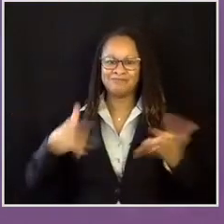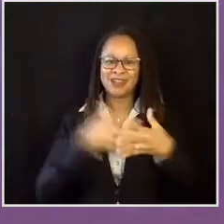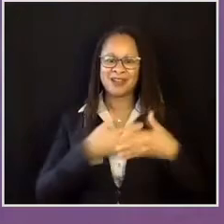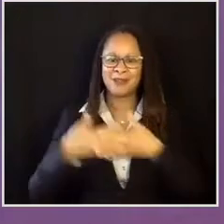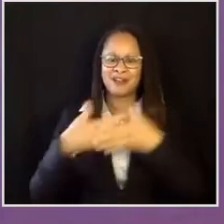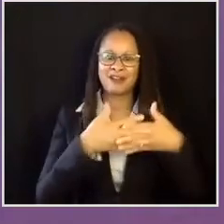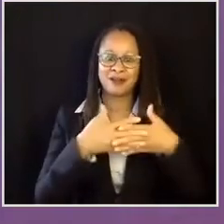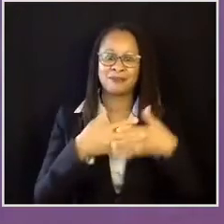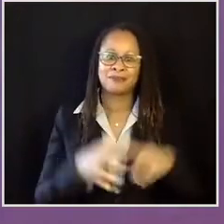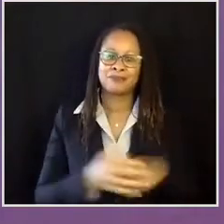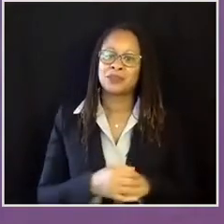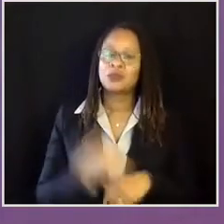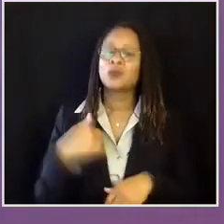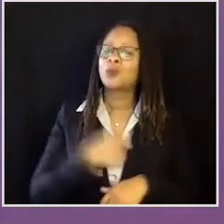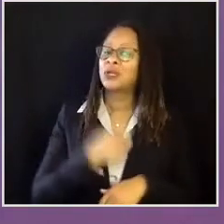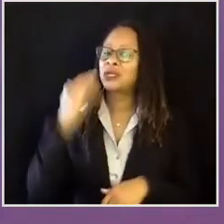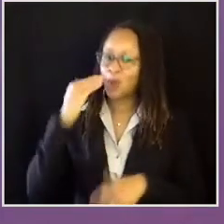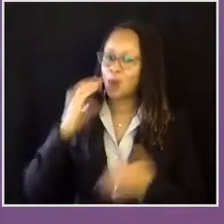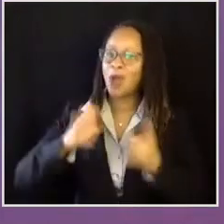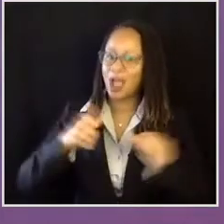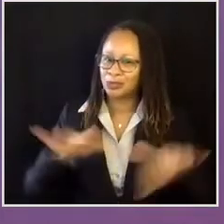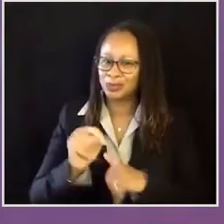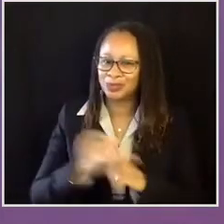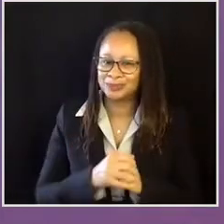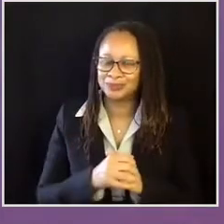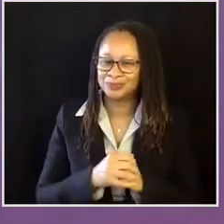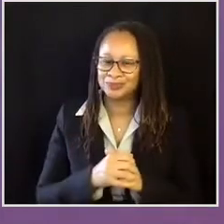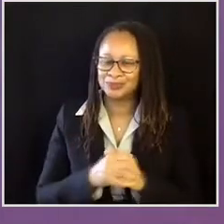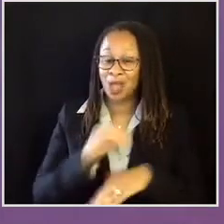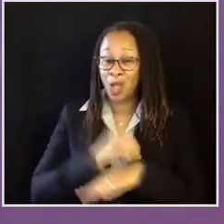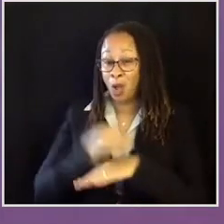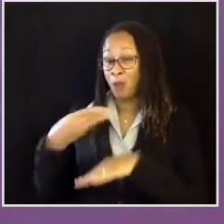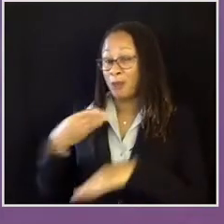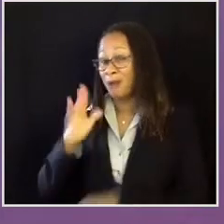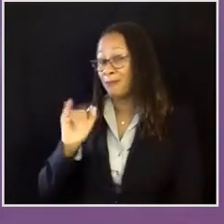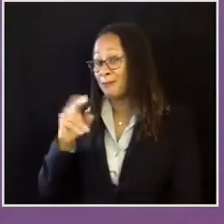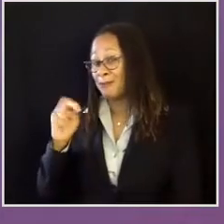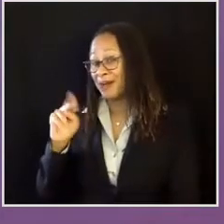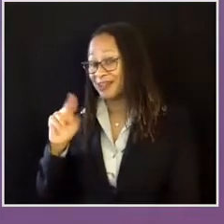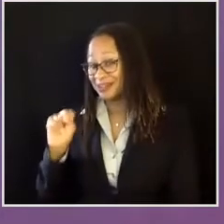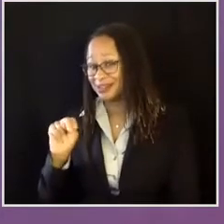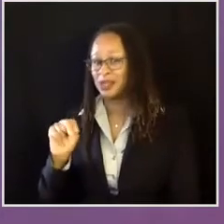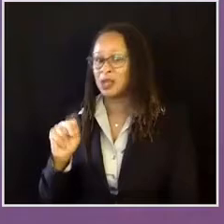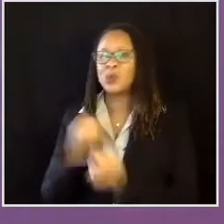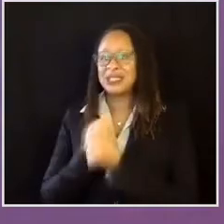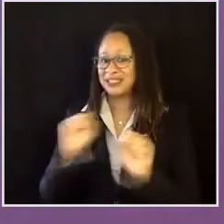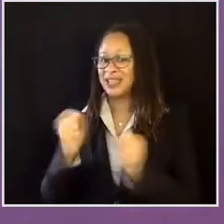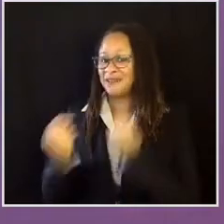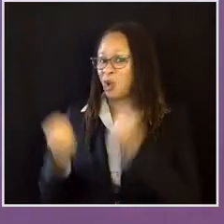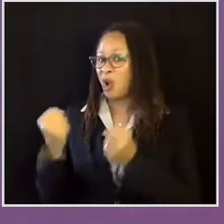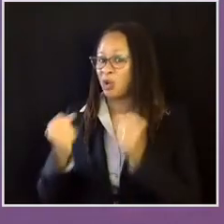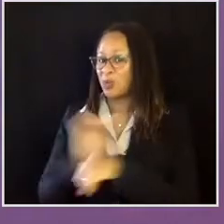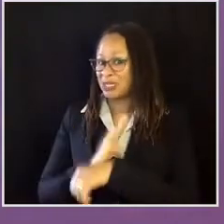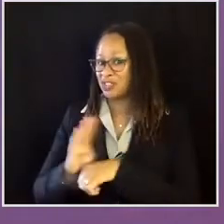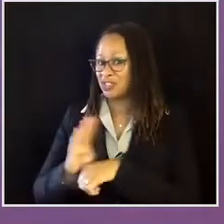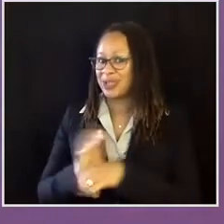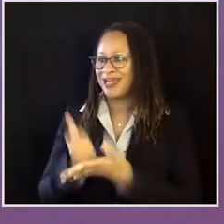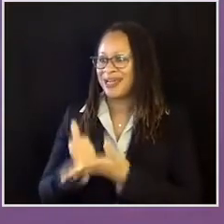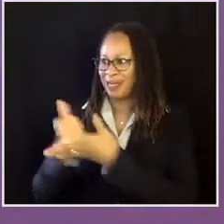We know how to do this. The Obama-Biden administration rescued the auto industry and helped them